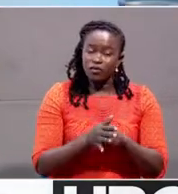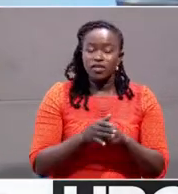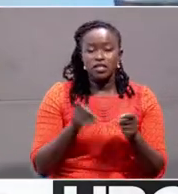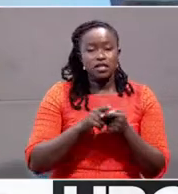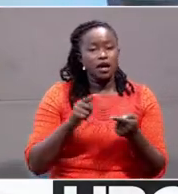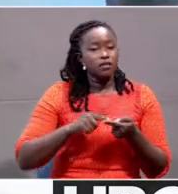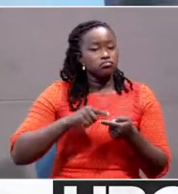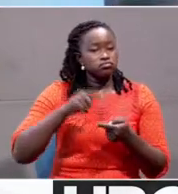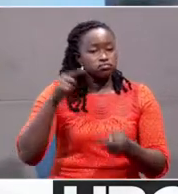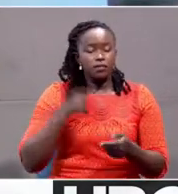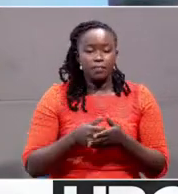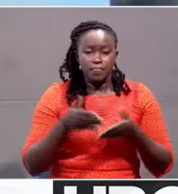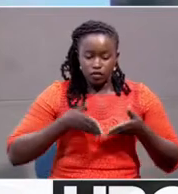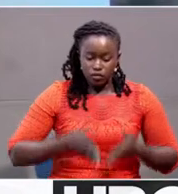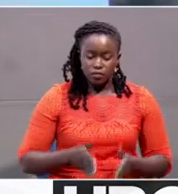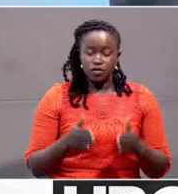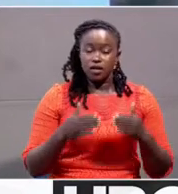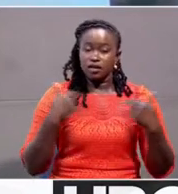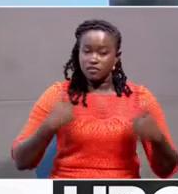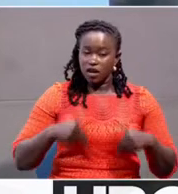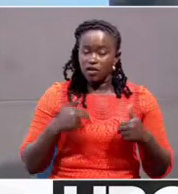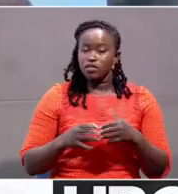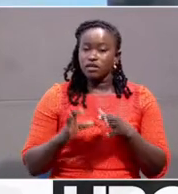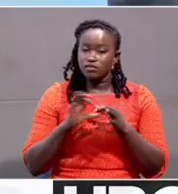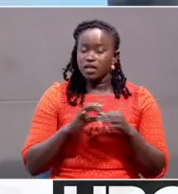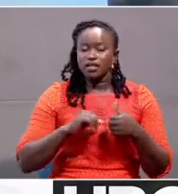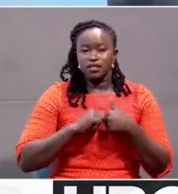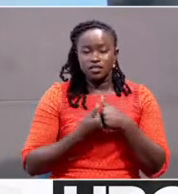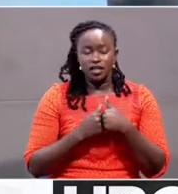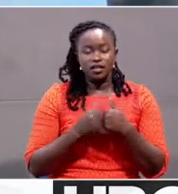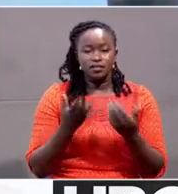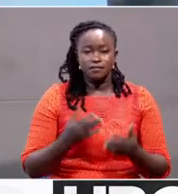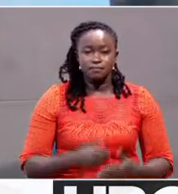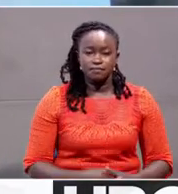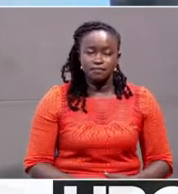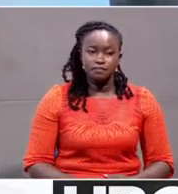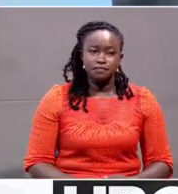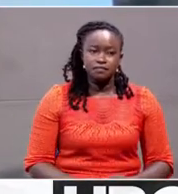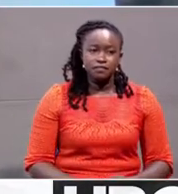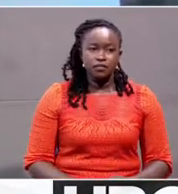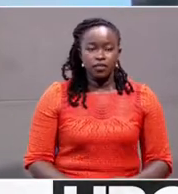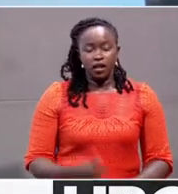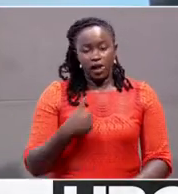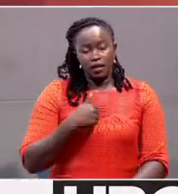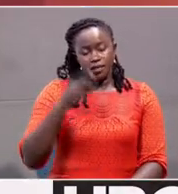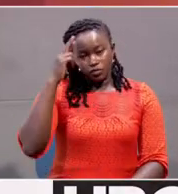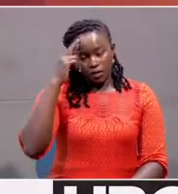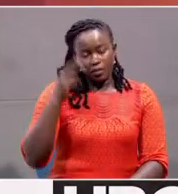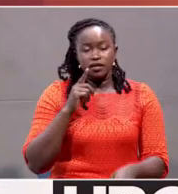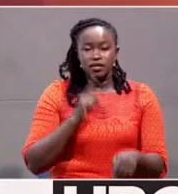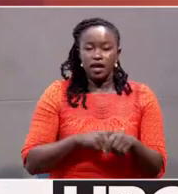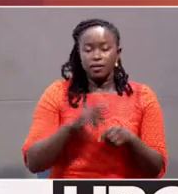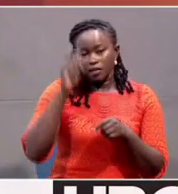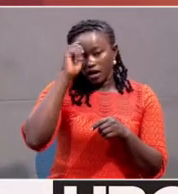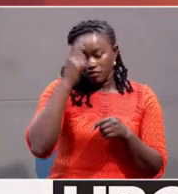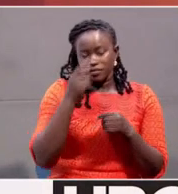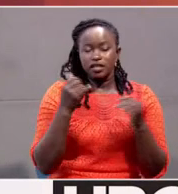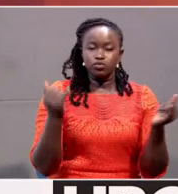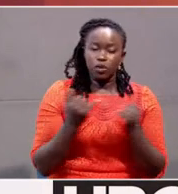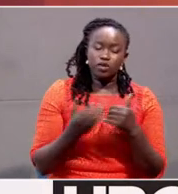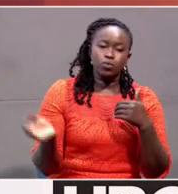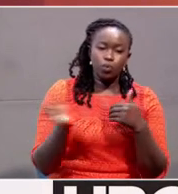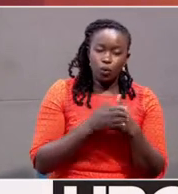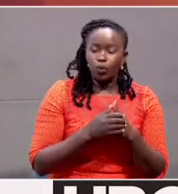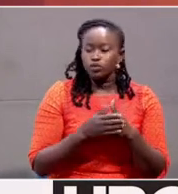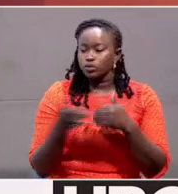escalated reproductive health-related challenges. Remember, when the government tries to close here and there,